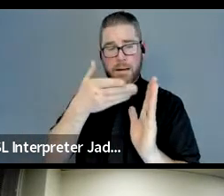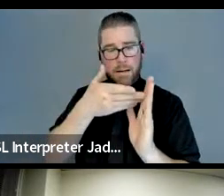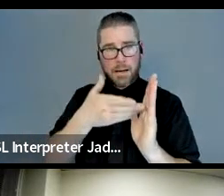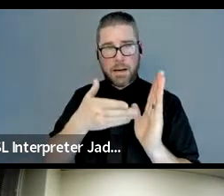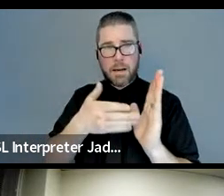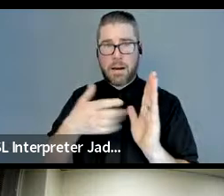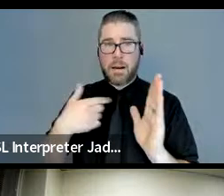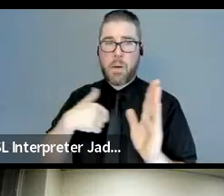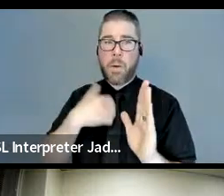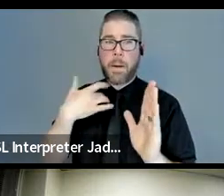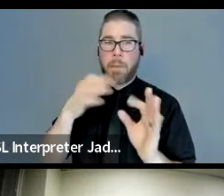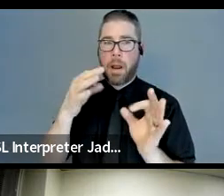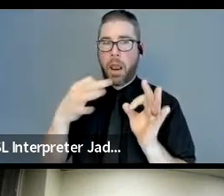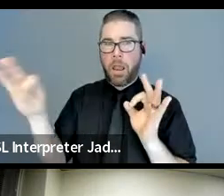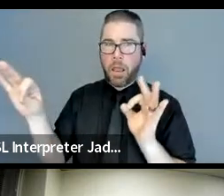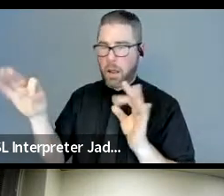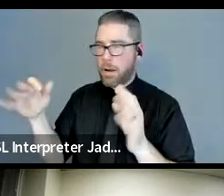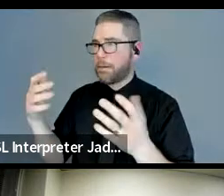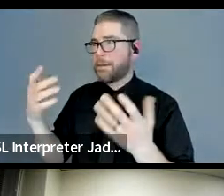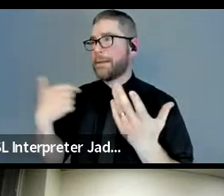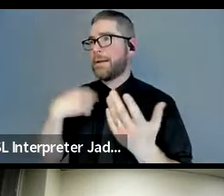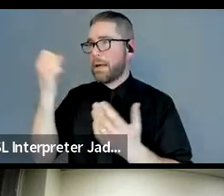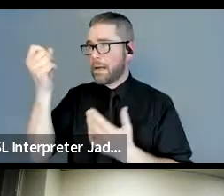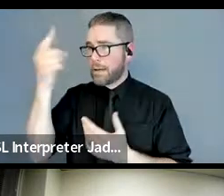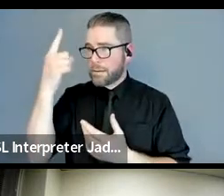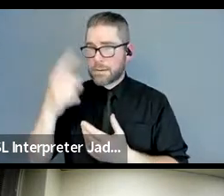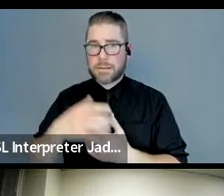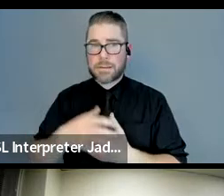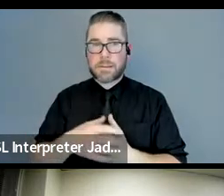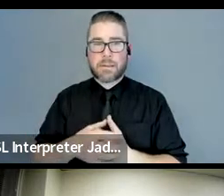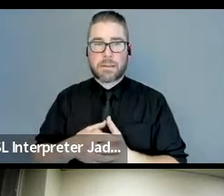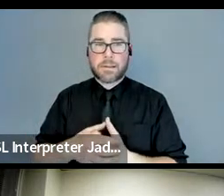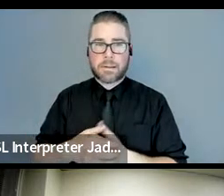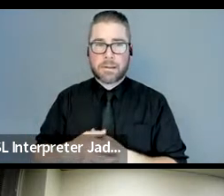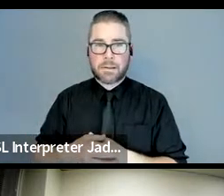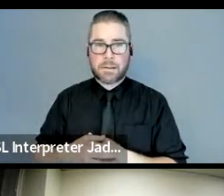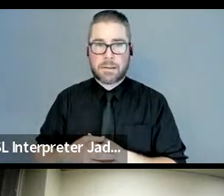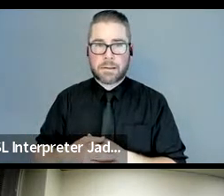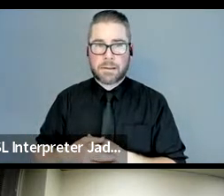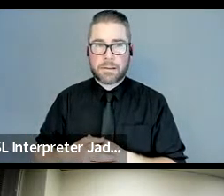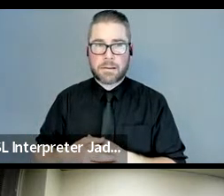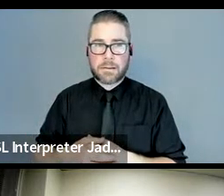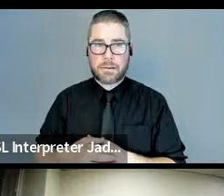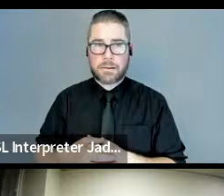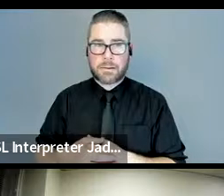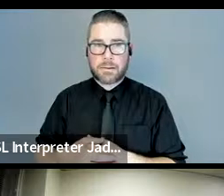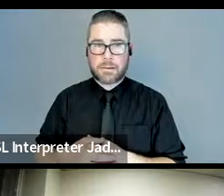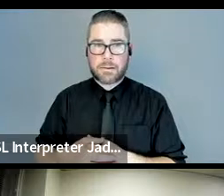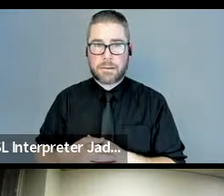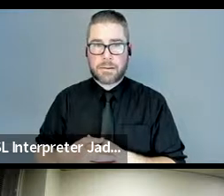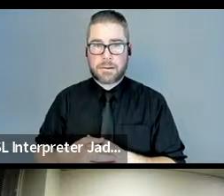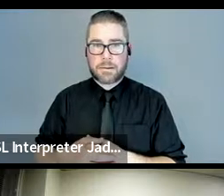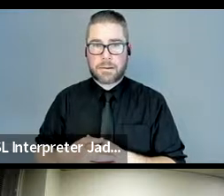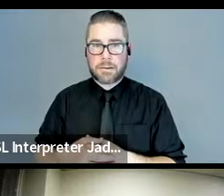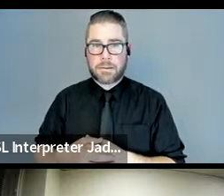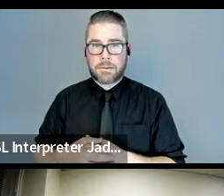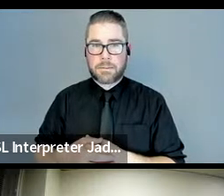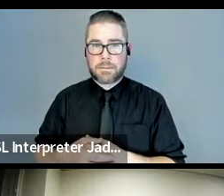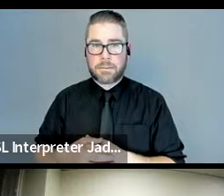of things going on that we're supposed to be able to go through the year